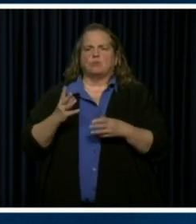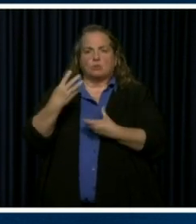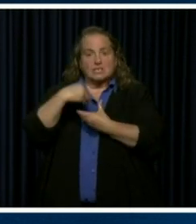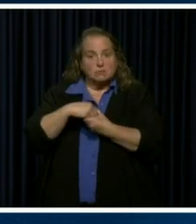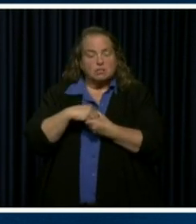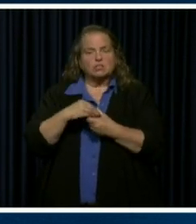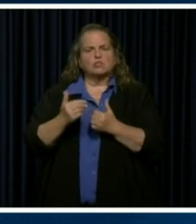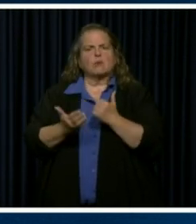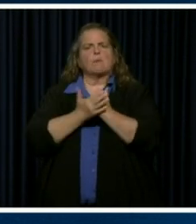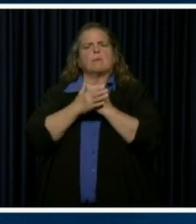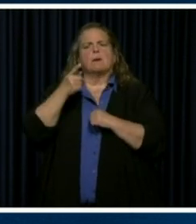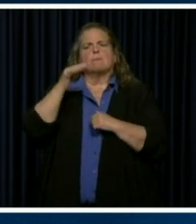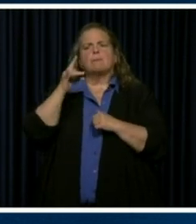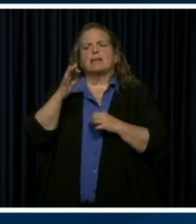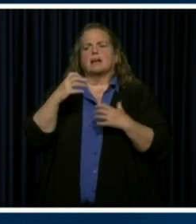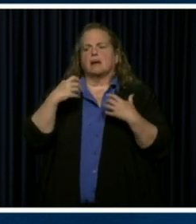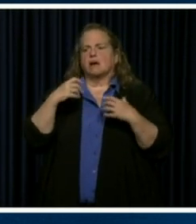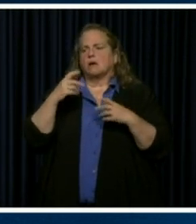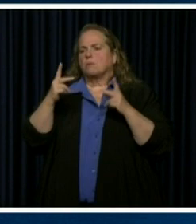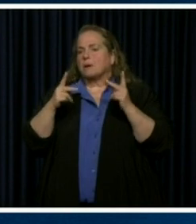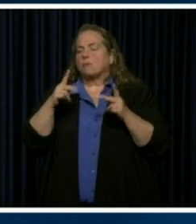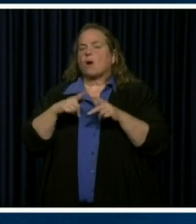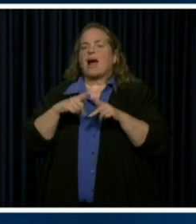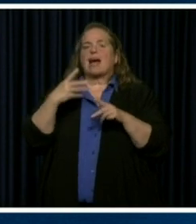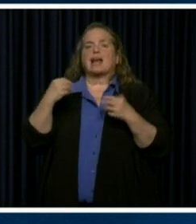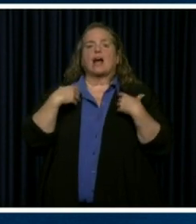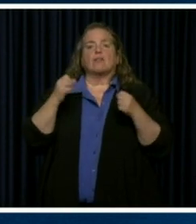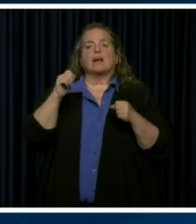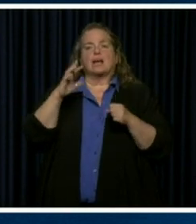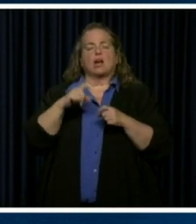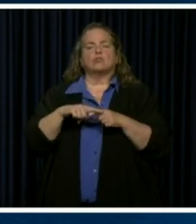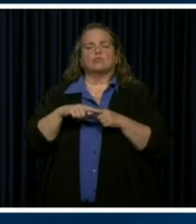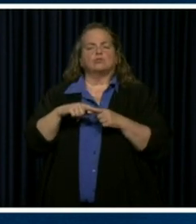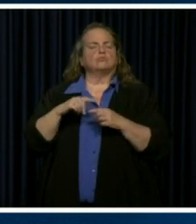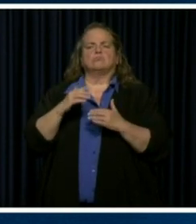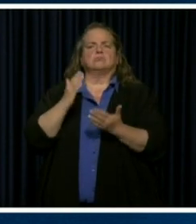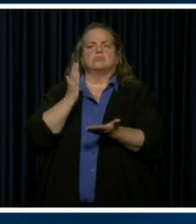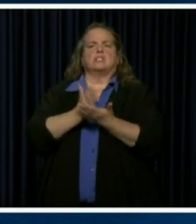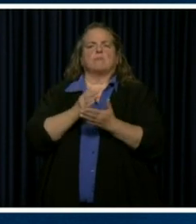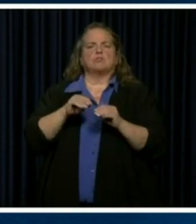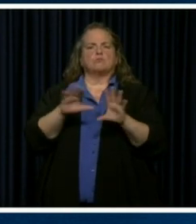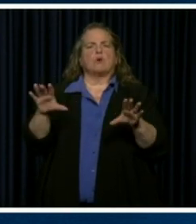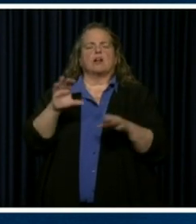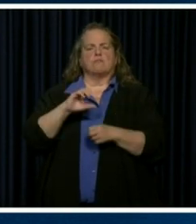officials and private healthcare providers contain the spread of COVID-19.